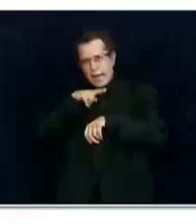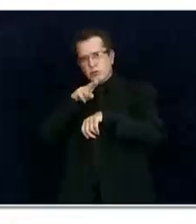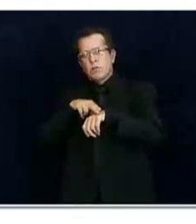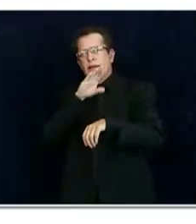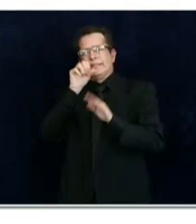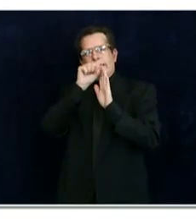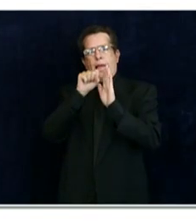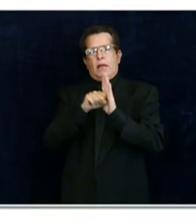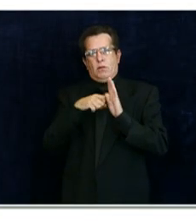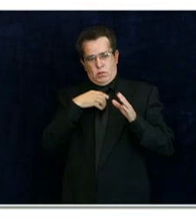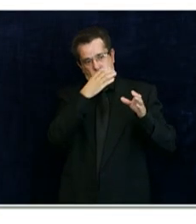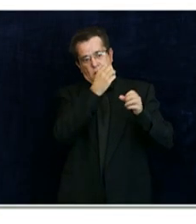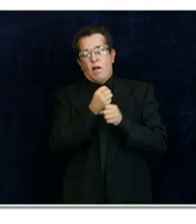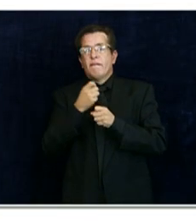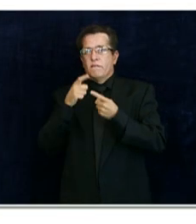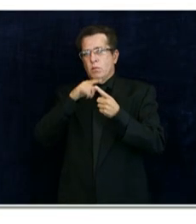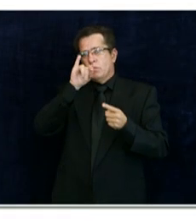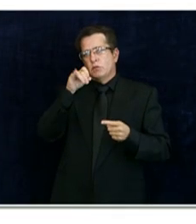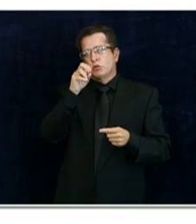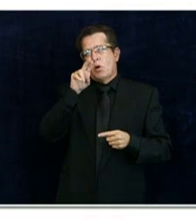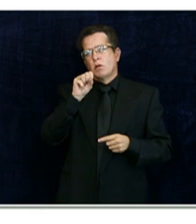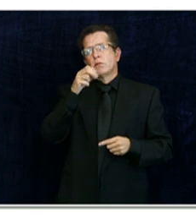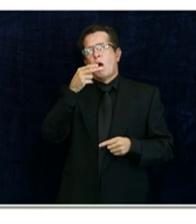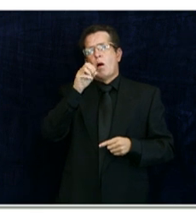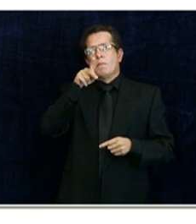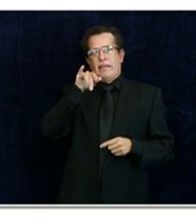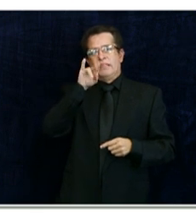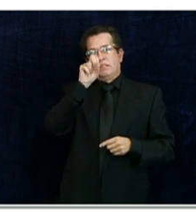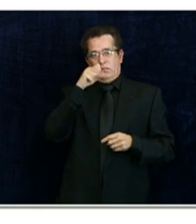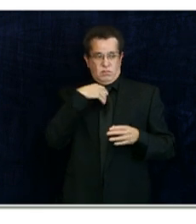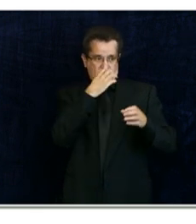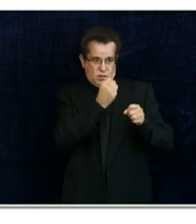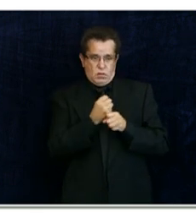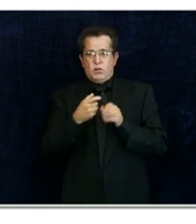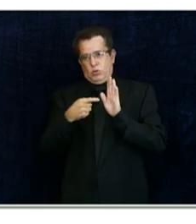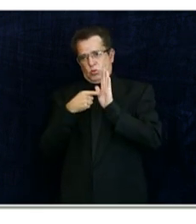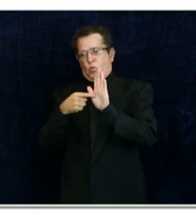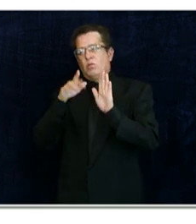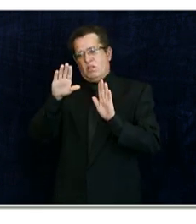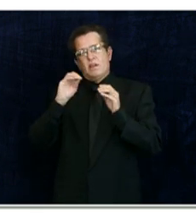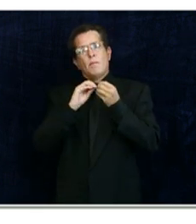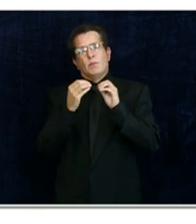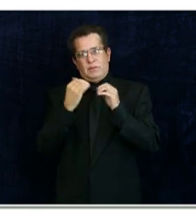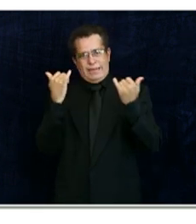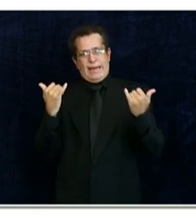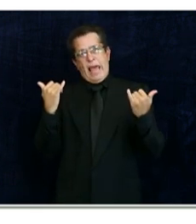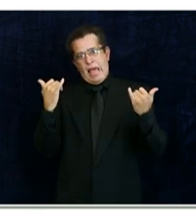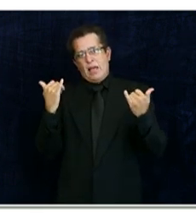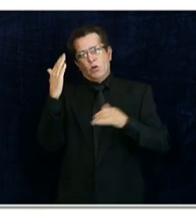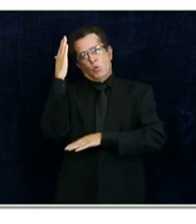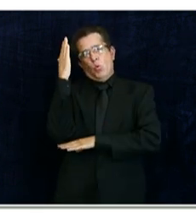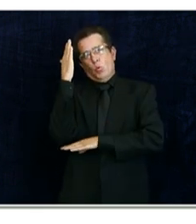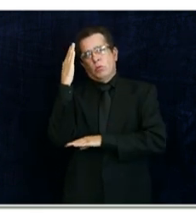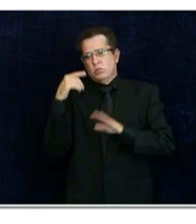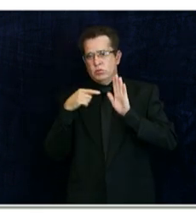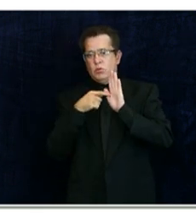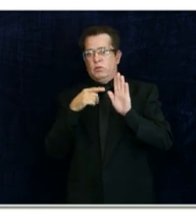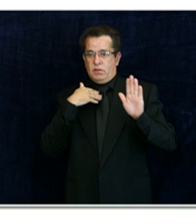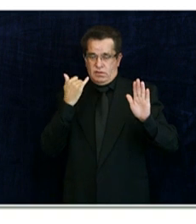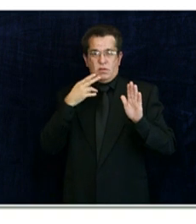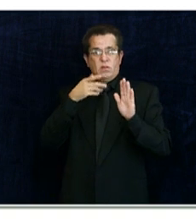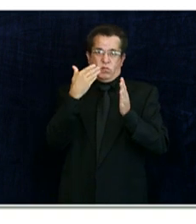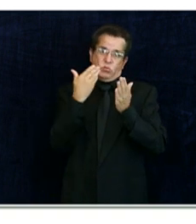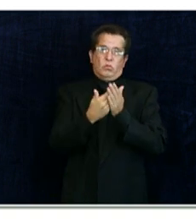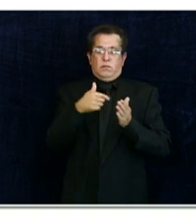are based on data from the Johns Hopkins dashboard and were obtained today at noon. Nationwide, I'd like to note that the United States has